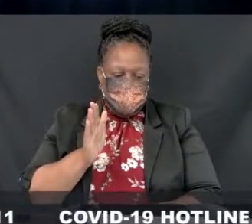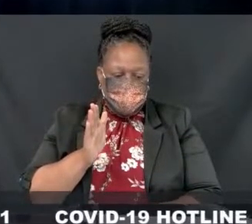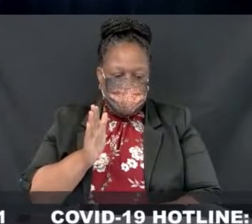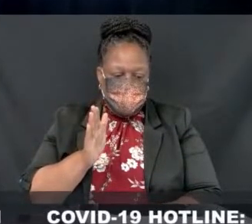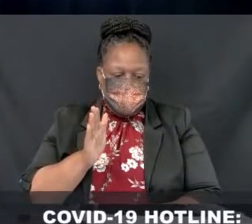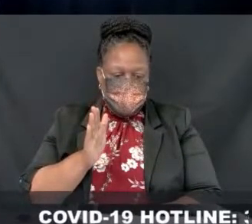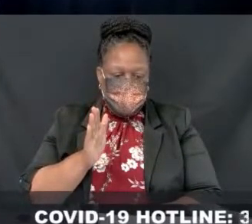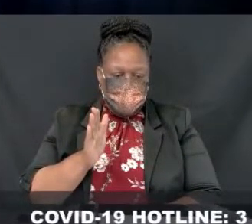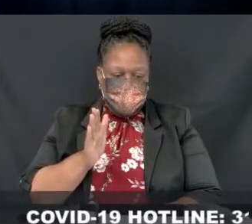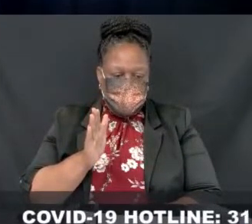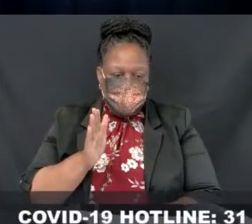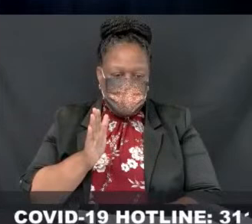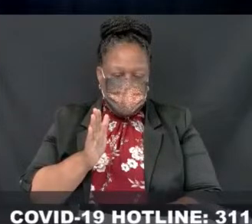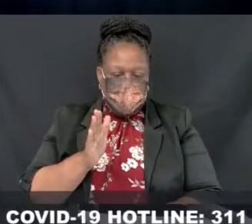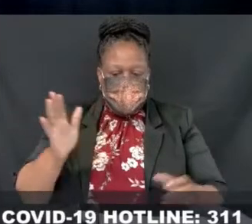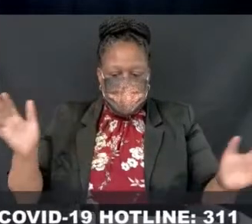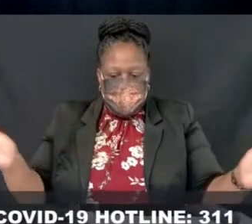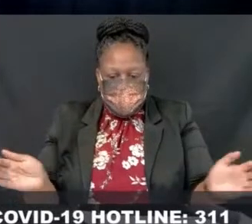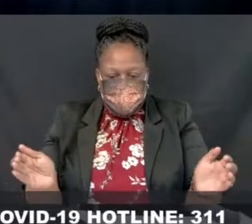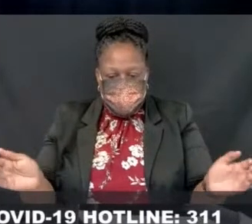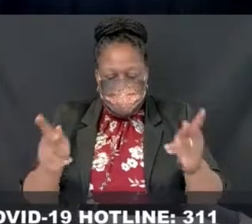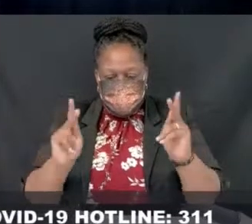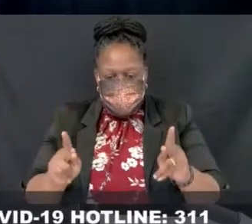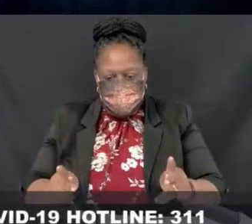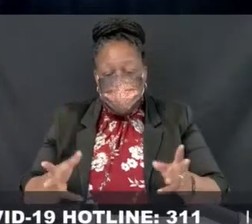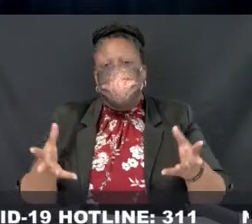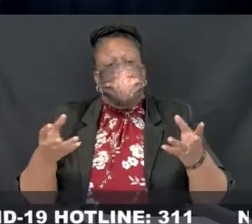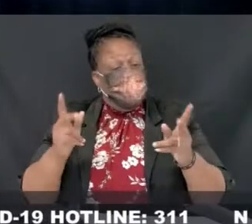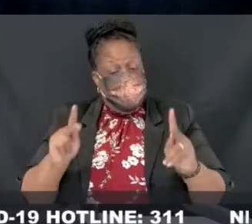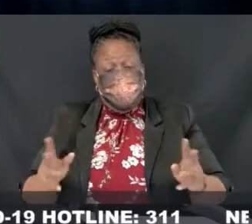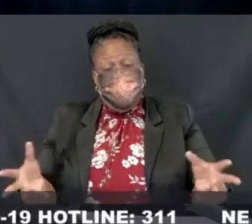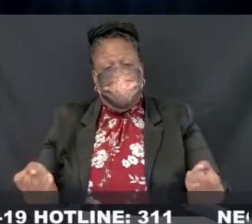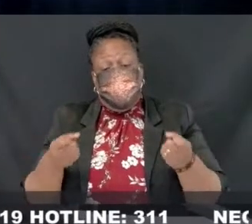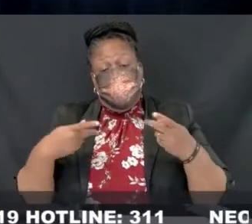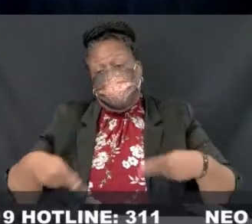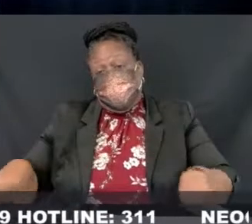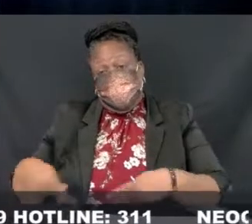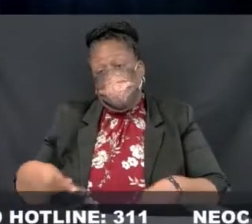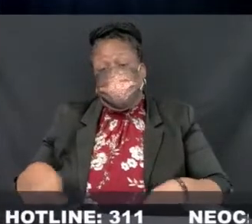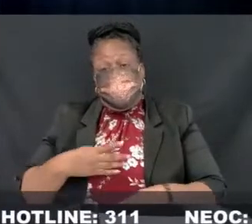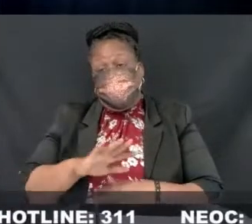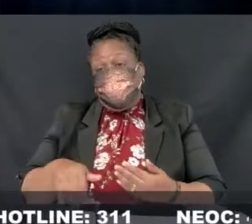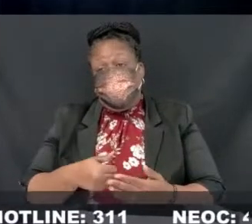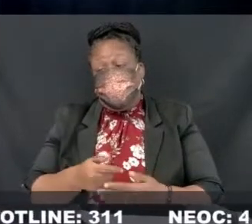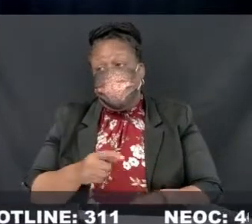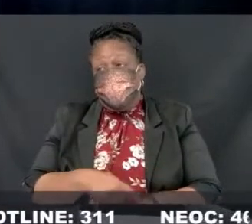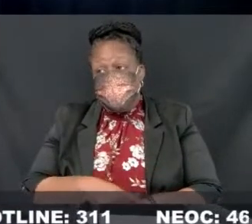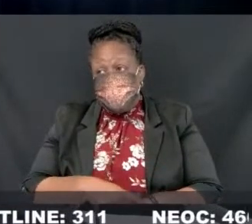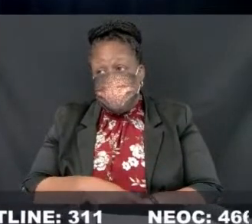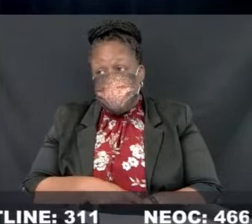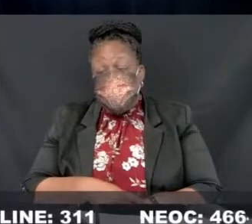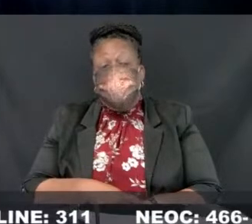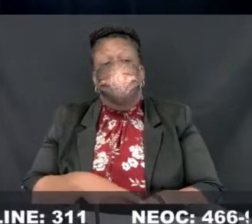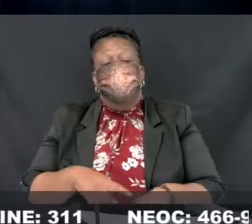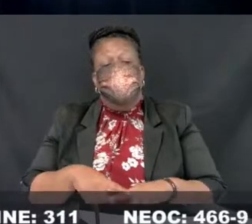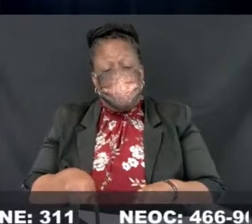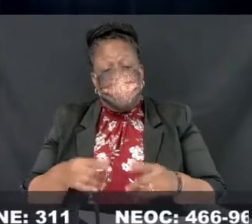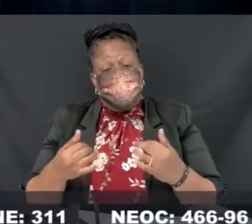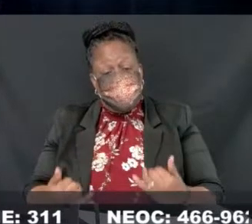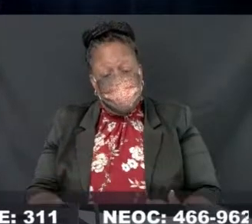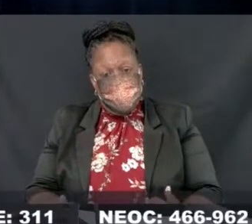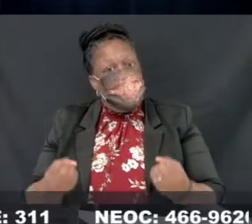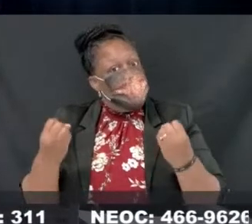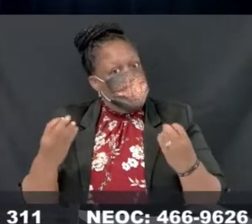they relate to mass gatherings. Since our last briefing, we have received a significant number of